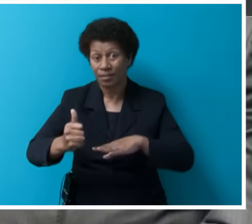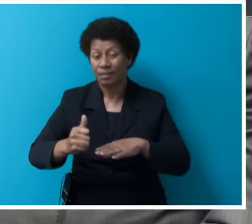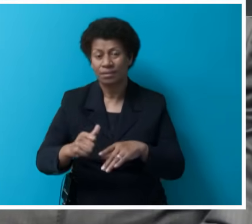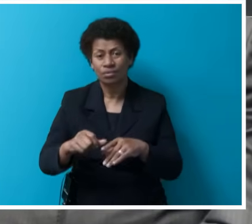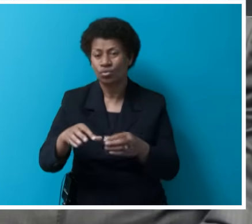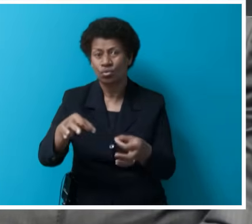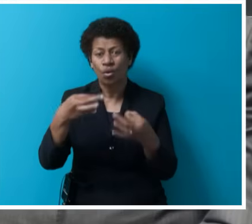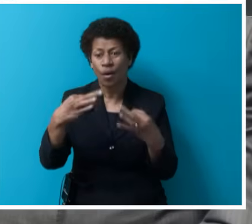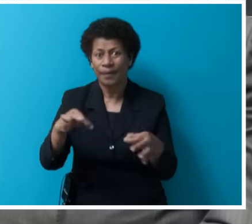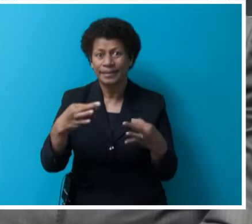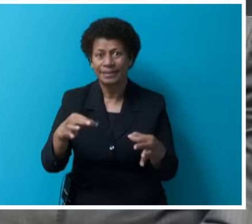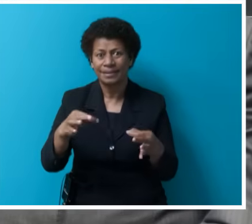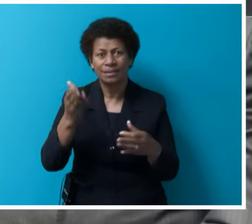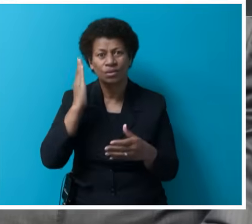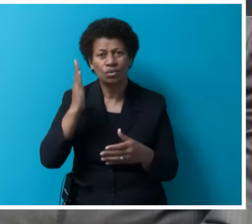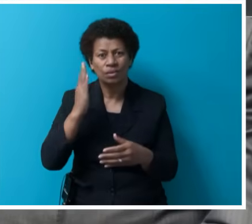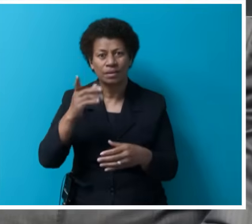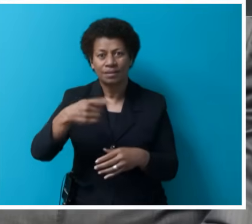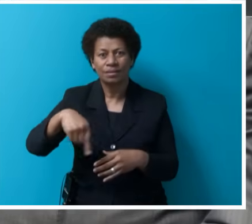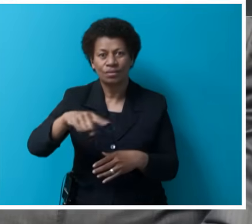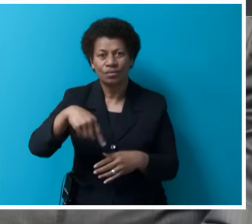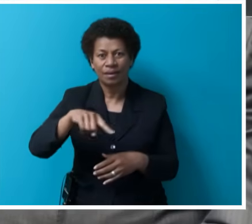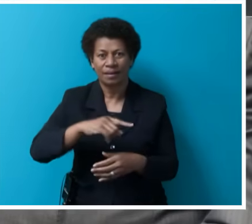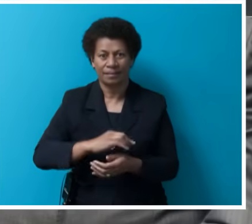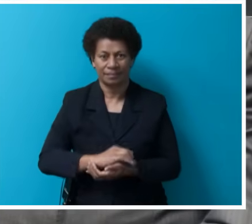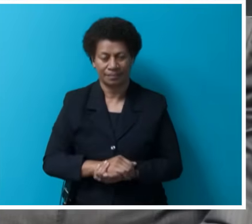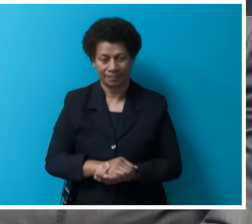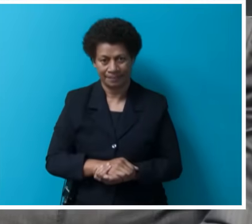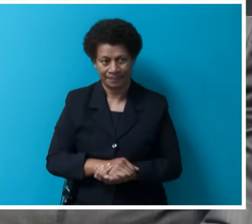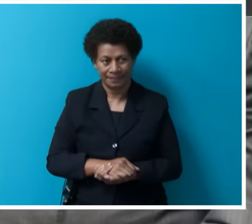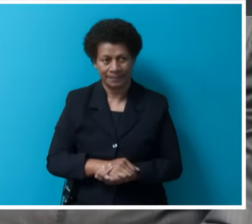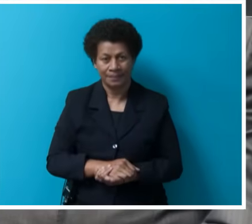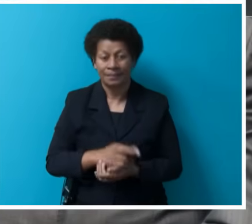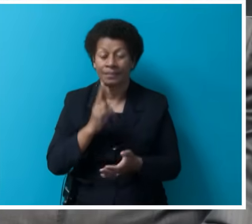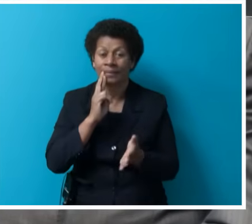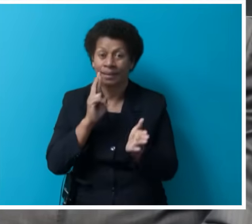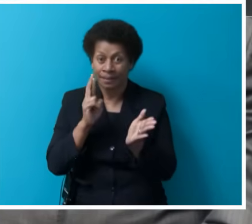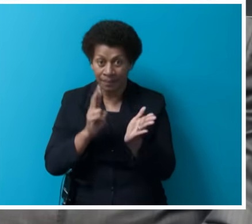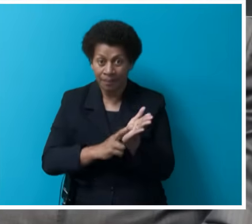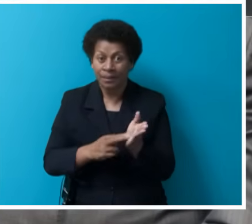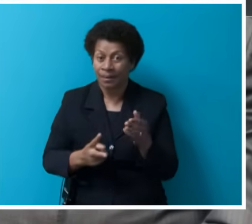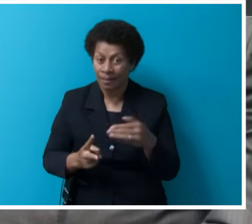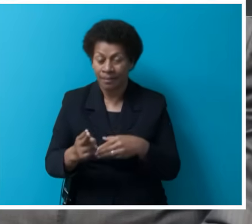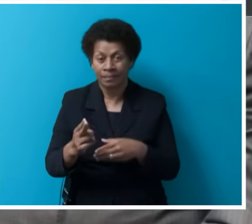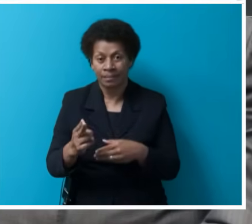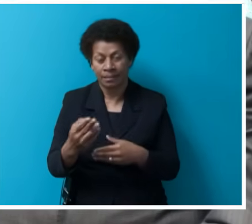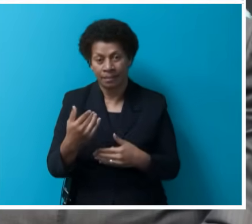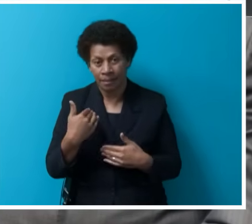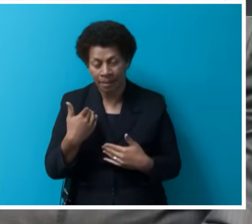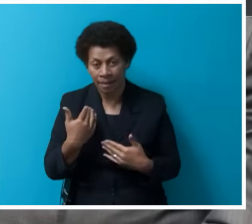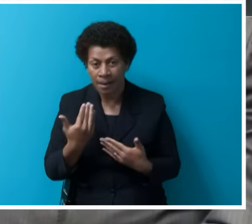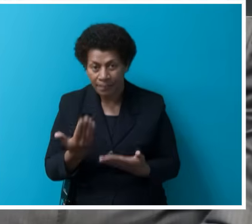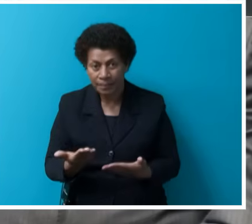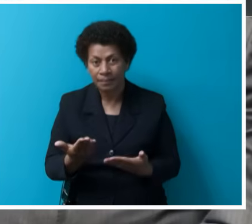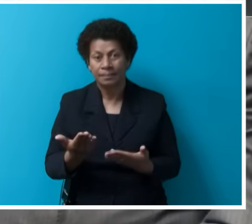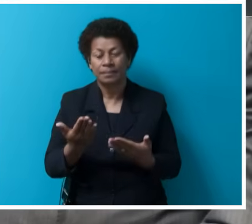by the Honourable Prime Minister, and it shows how bad the